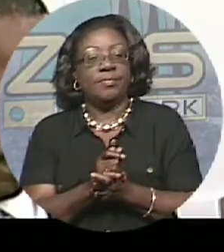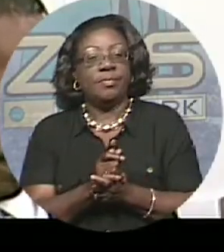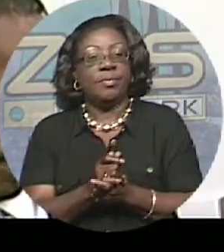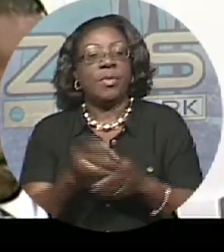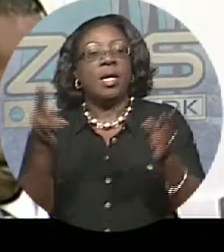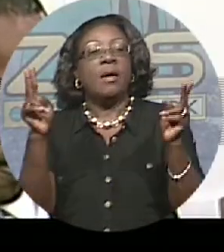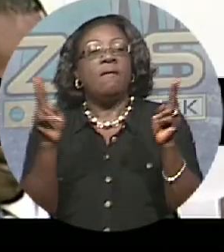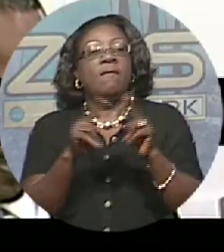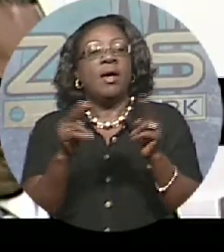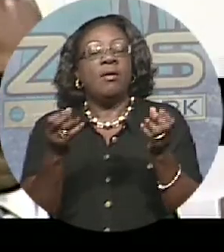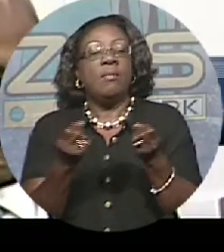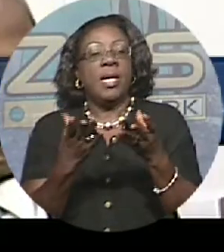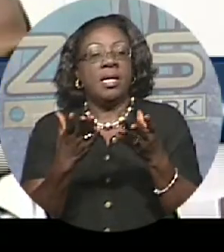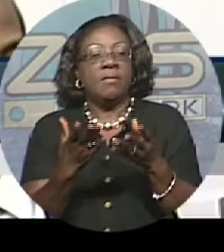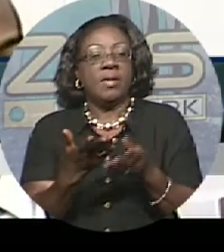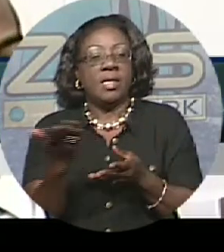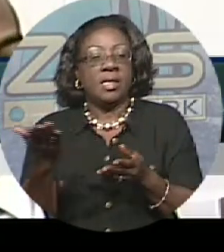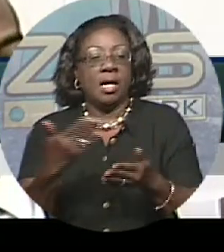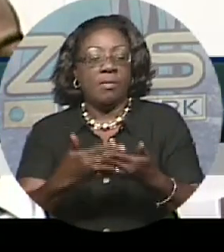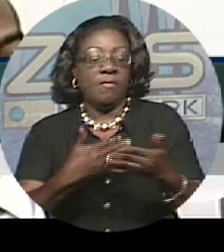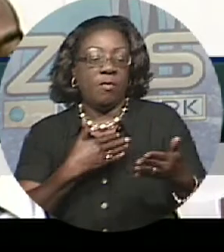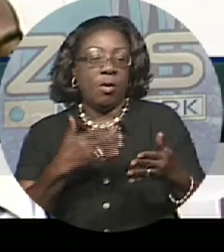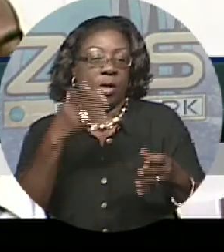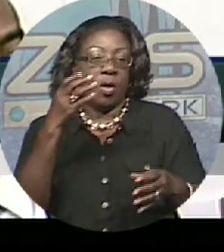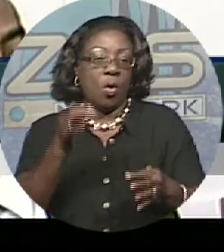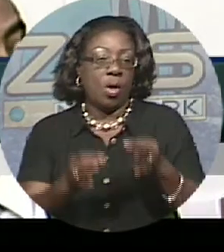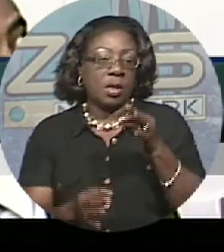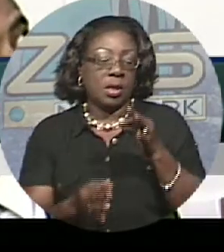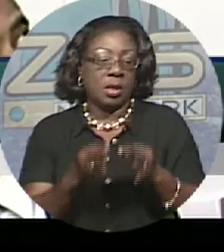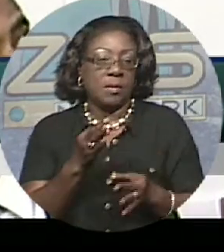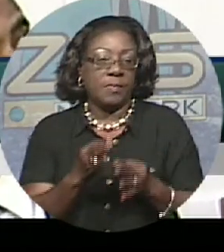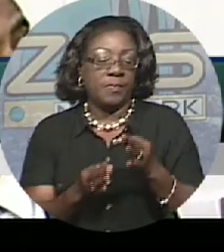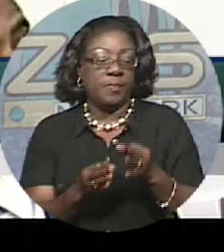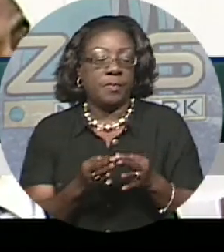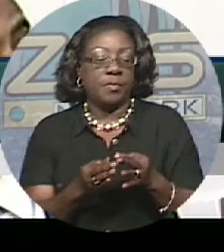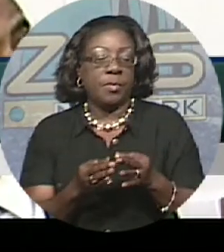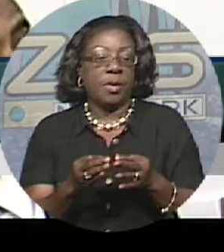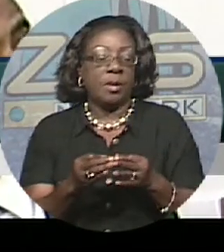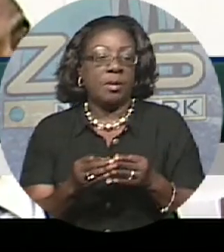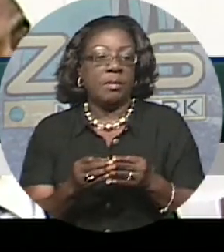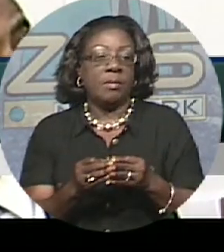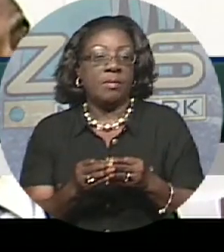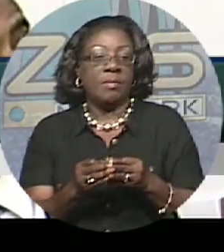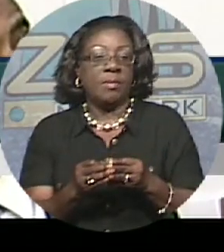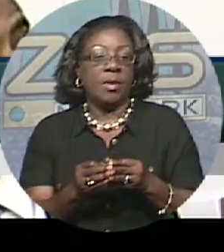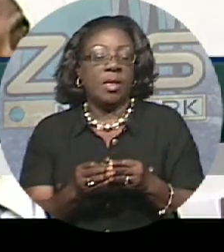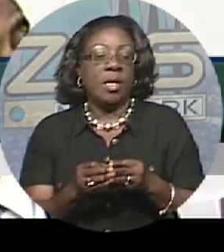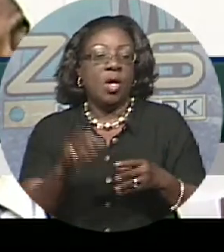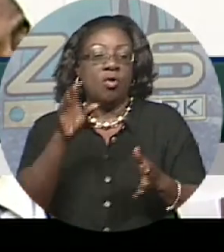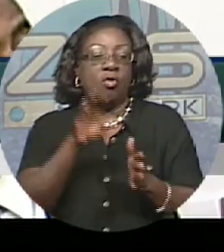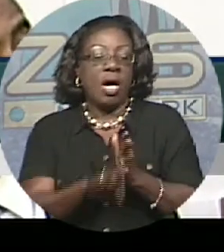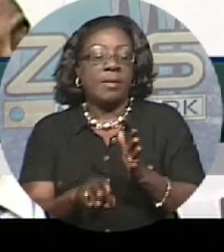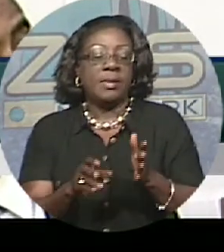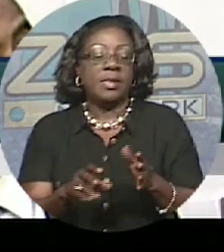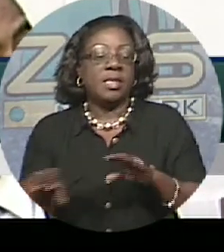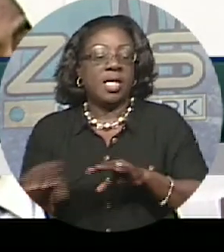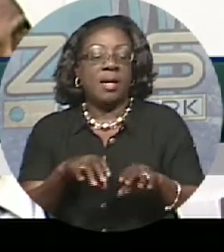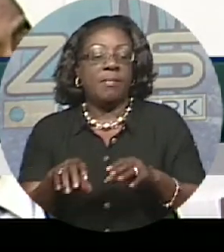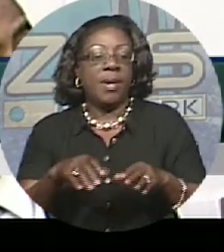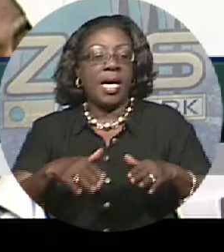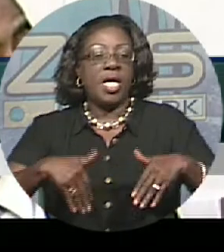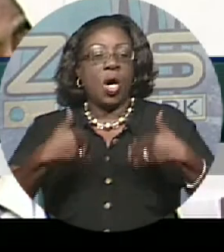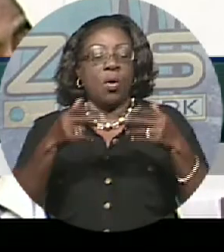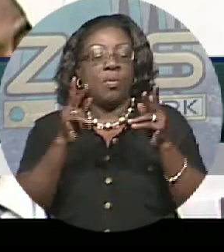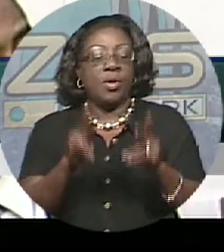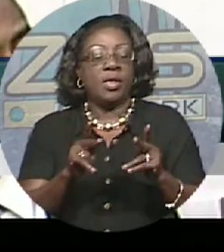Very many of these cases are before the courts. The crimes are committed by young persons, some under the